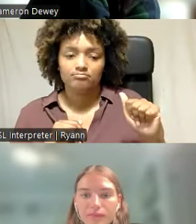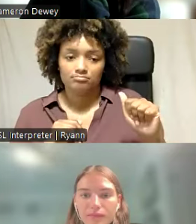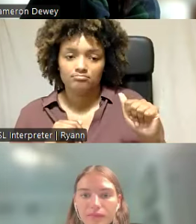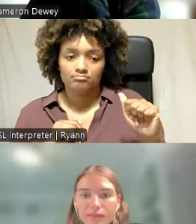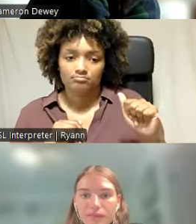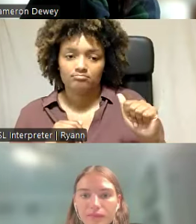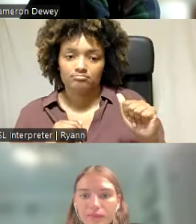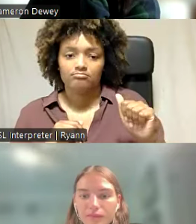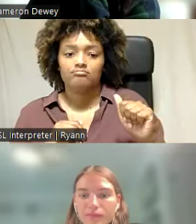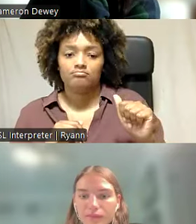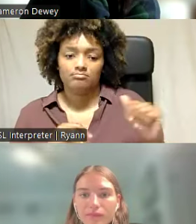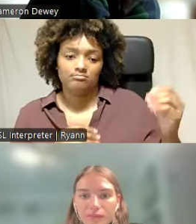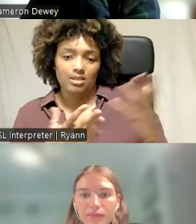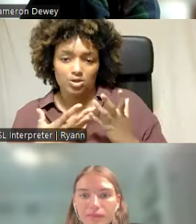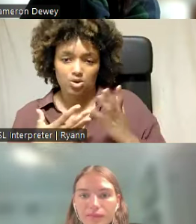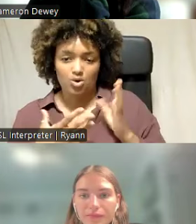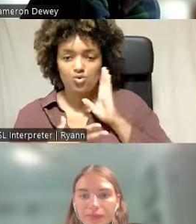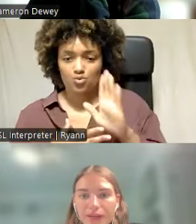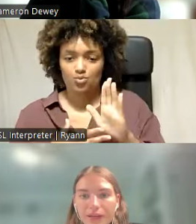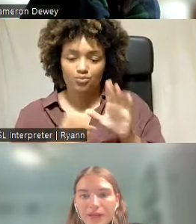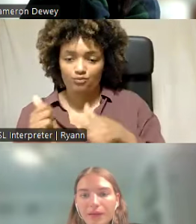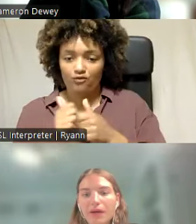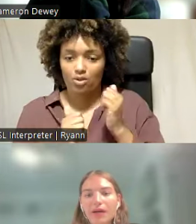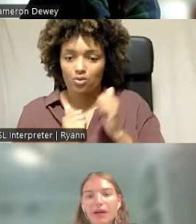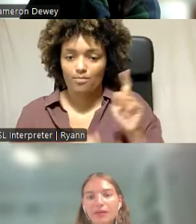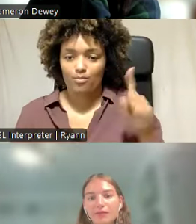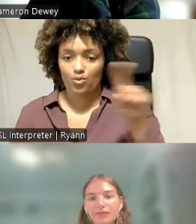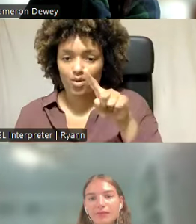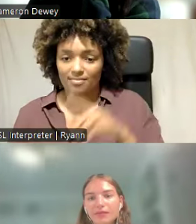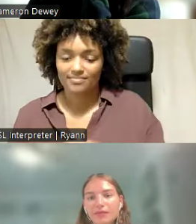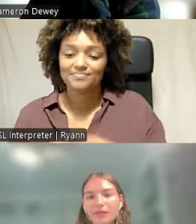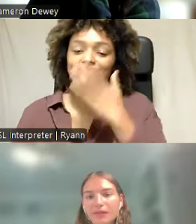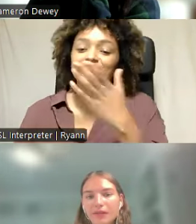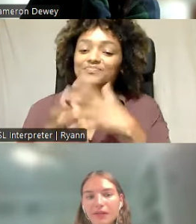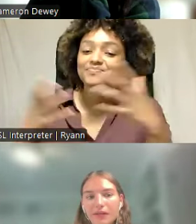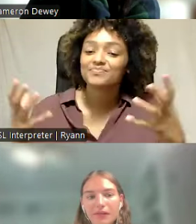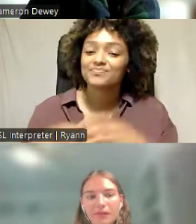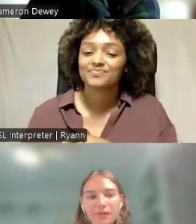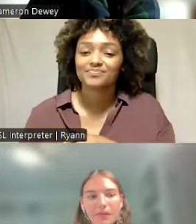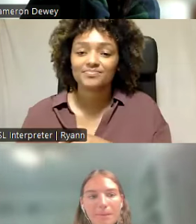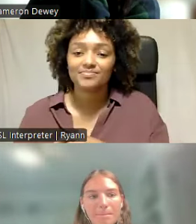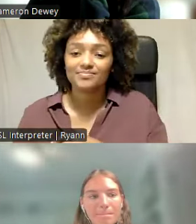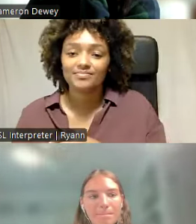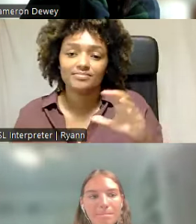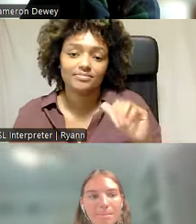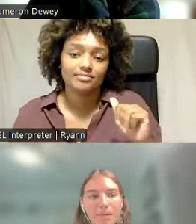questions, and then we can always follow up with you guys as well. But yeah, thank you guys so much. This is the general